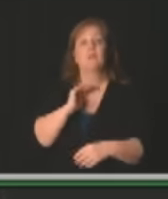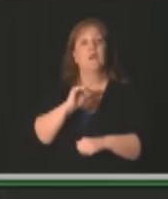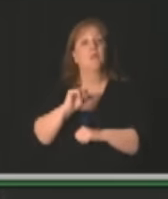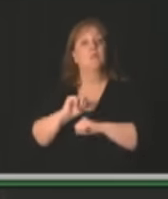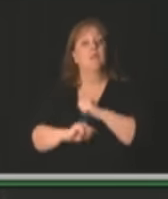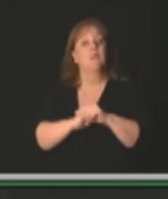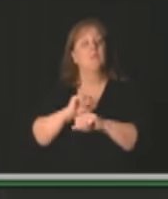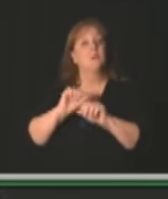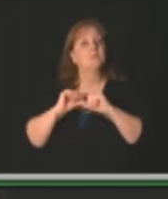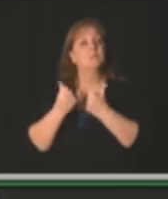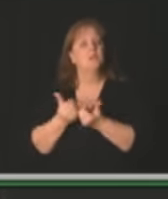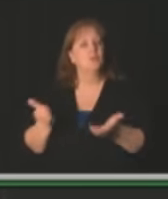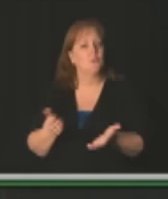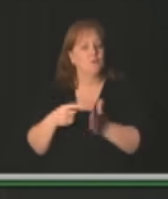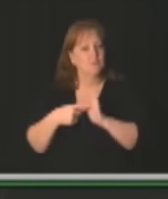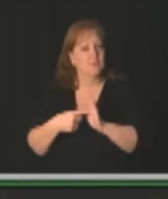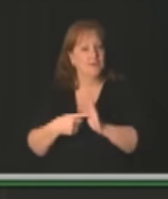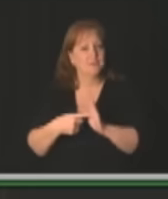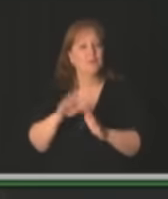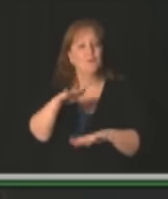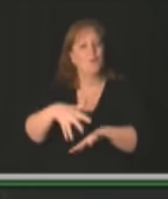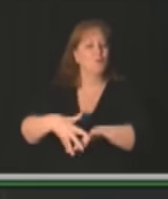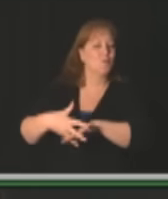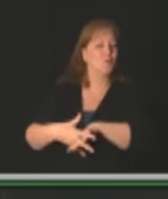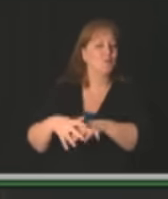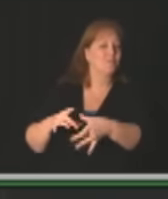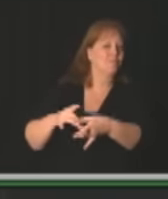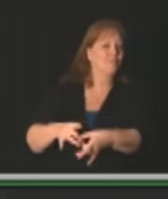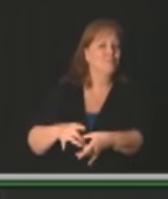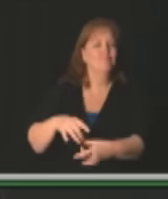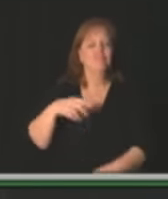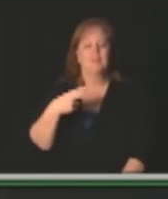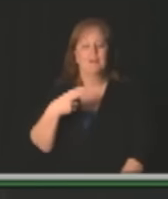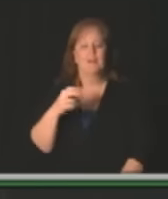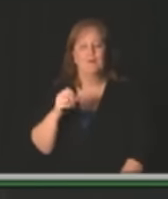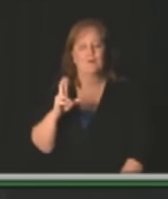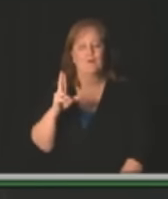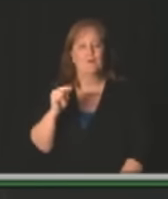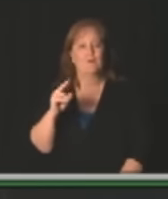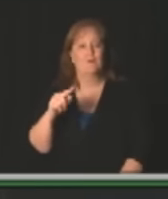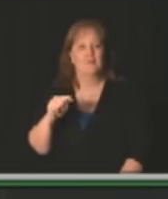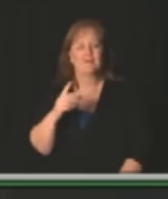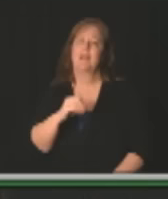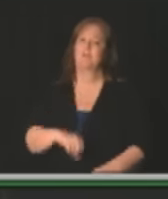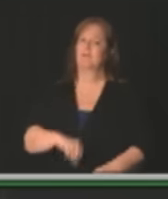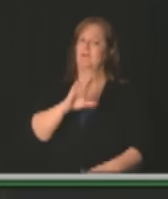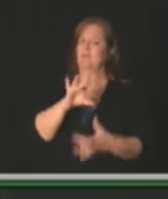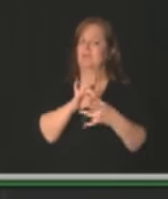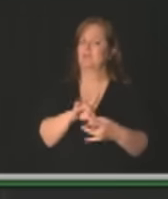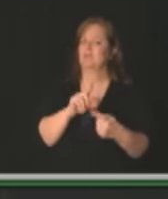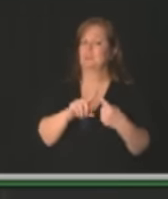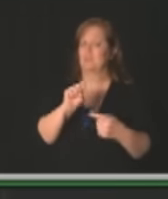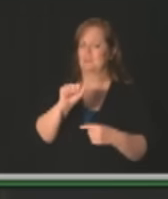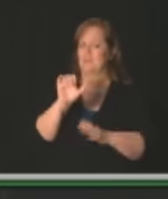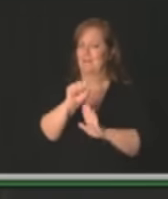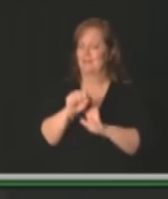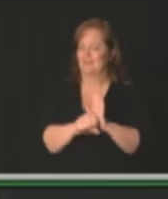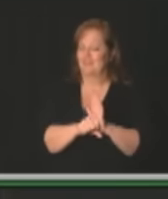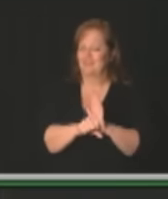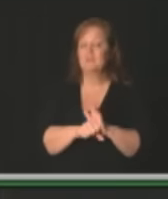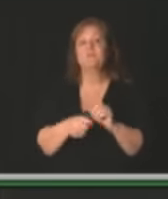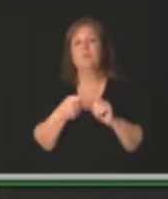Association encourages you to maintain your Hornet roots and be proud of your connection to Sacramento State. So on behalf of the